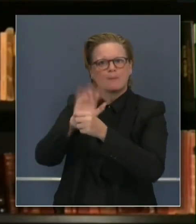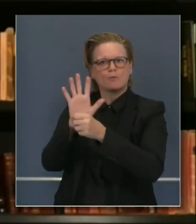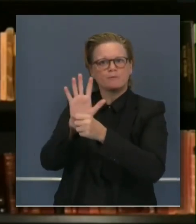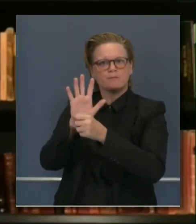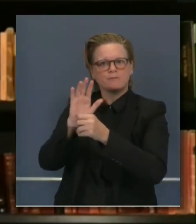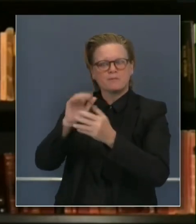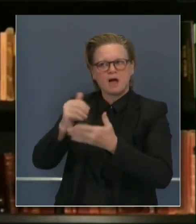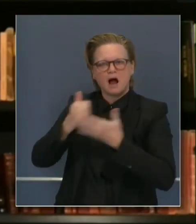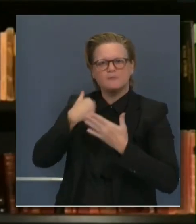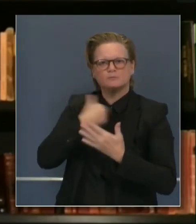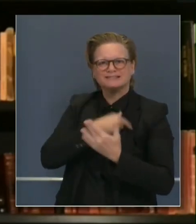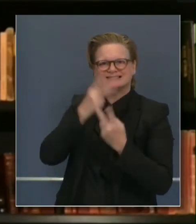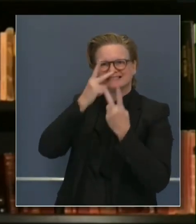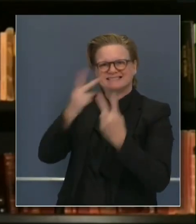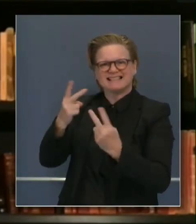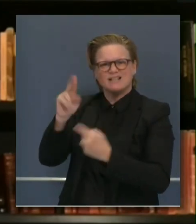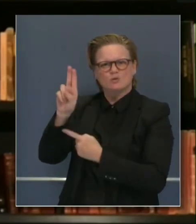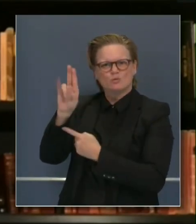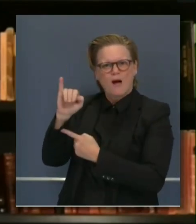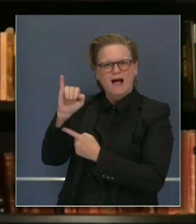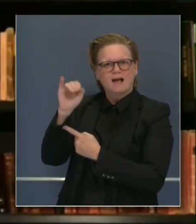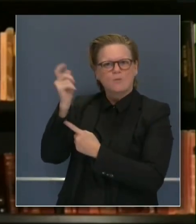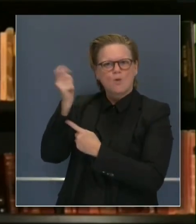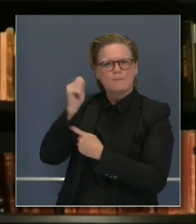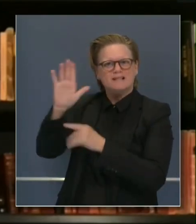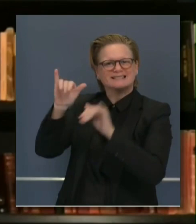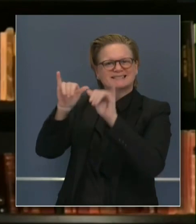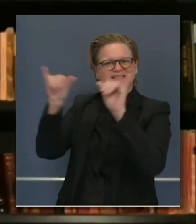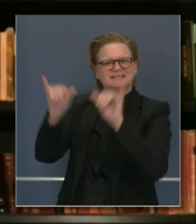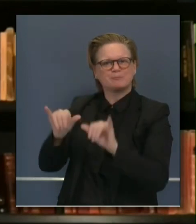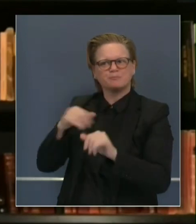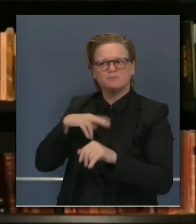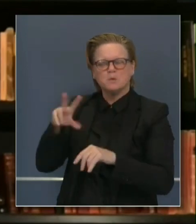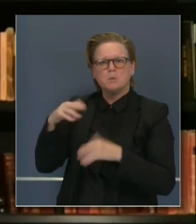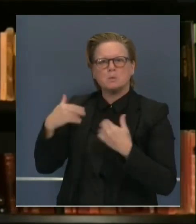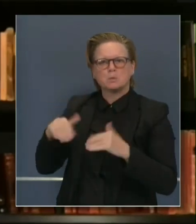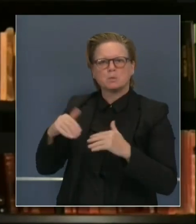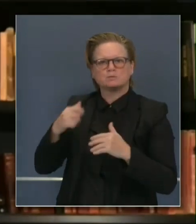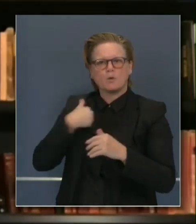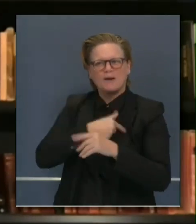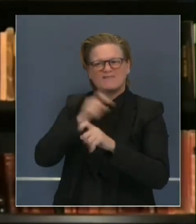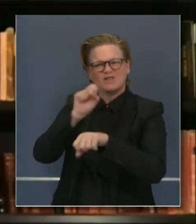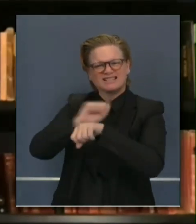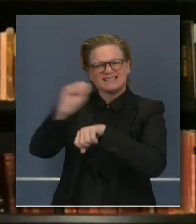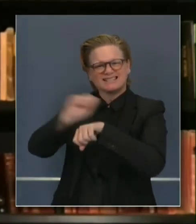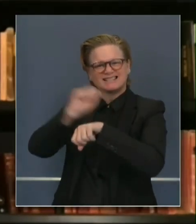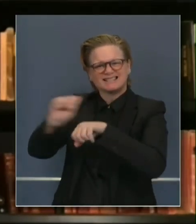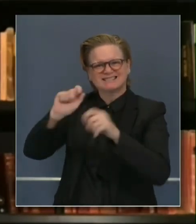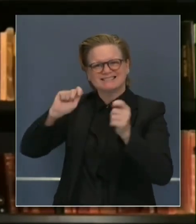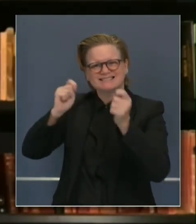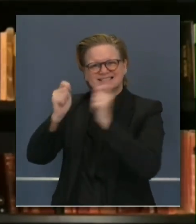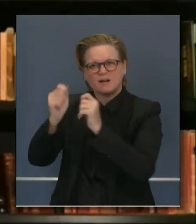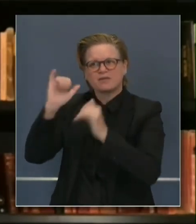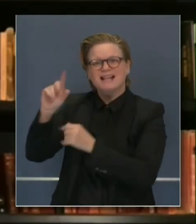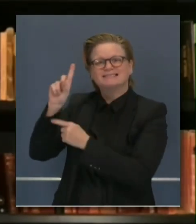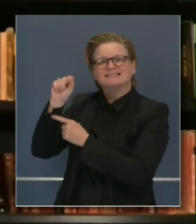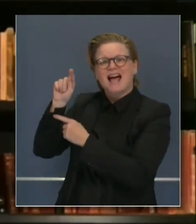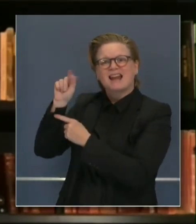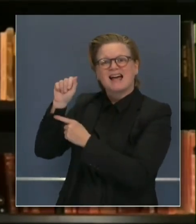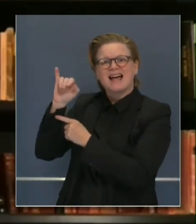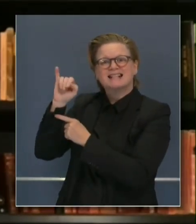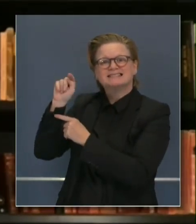a medium-term strategy, we'll continue to improve upon the ID.me system. We'll also improve upon the